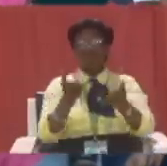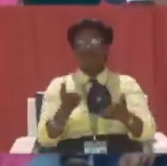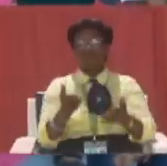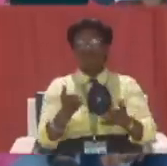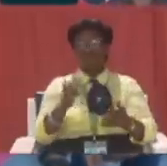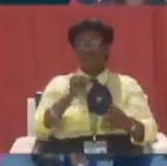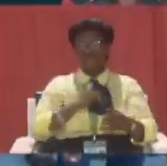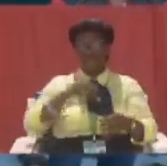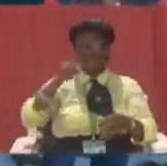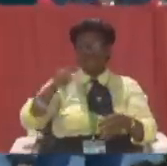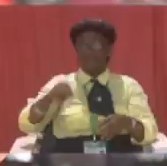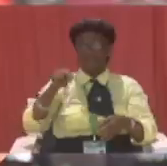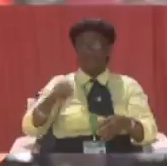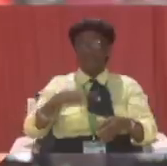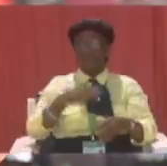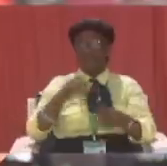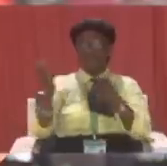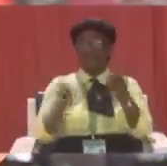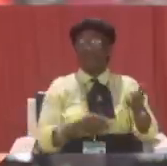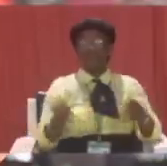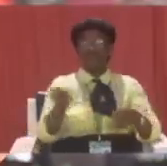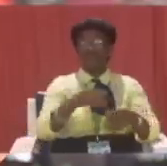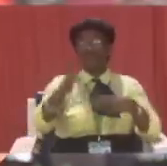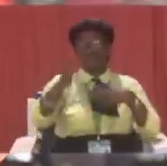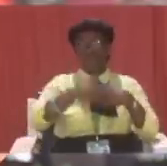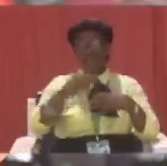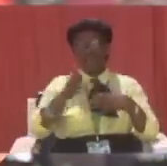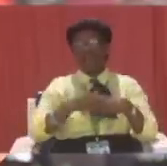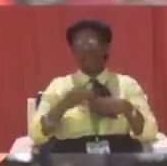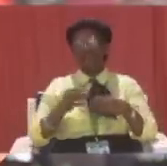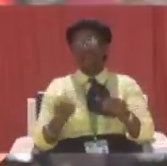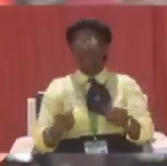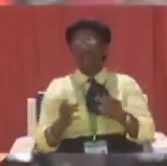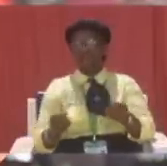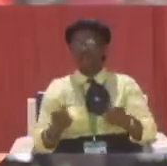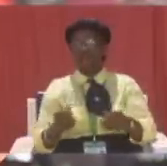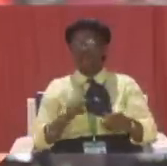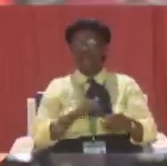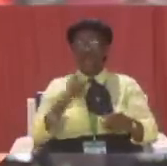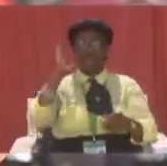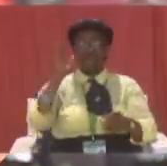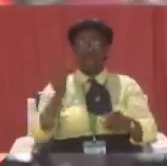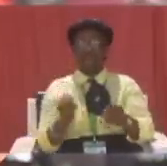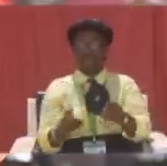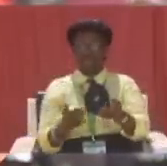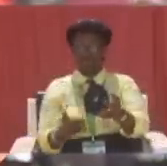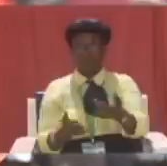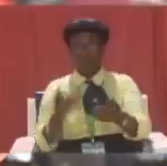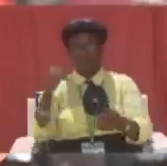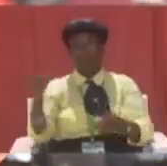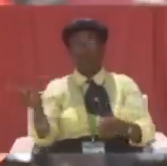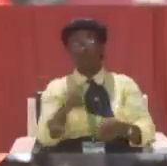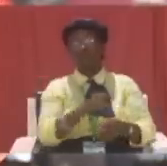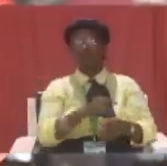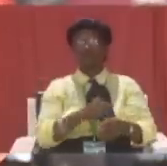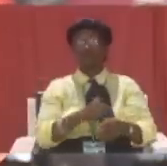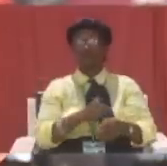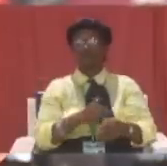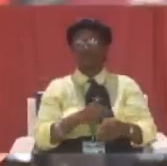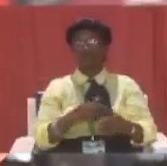so that they will finish with you before we proceed further. God bless you. You can begin to go